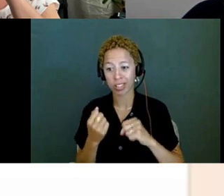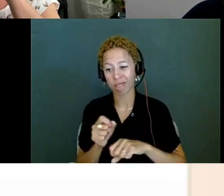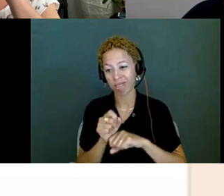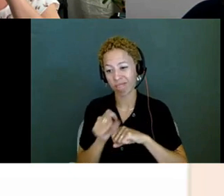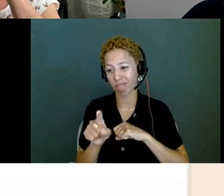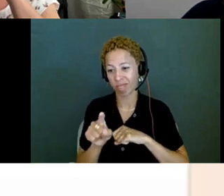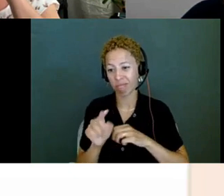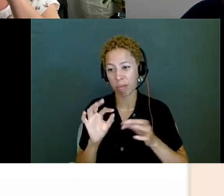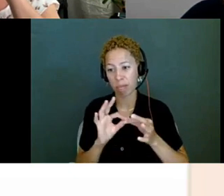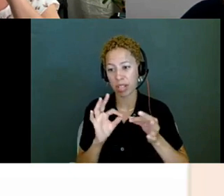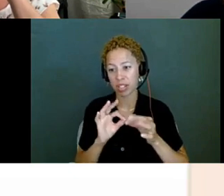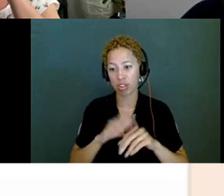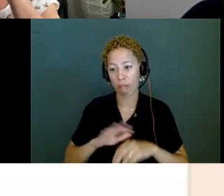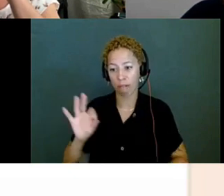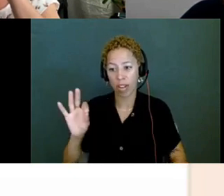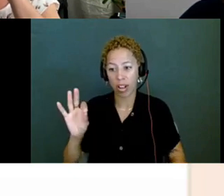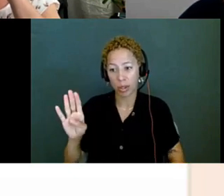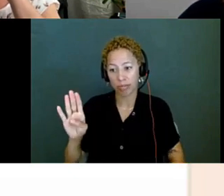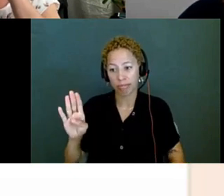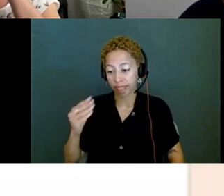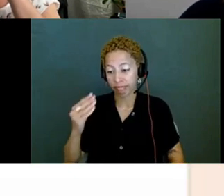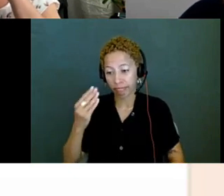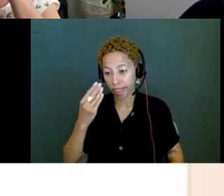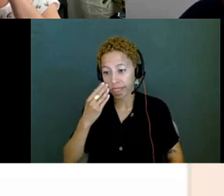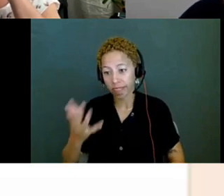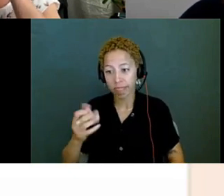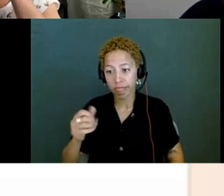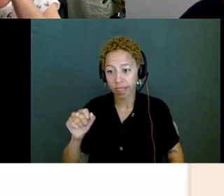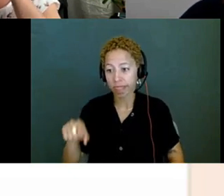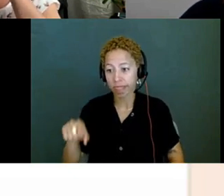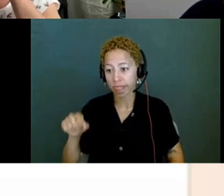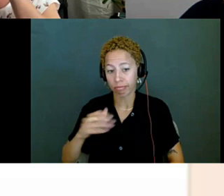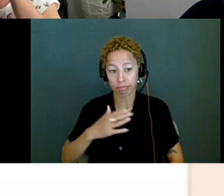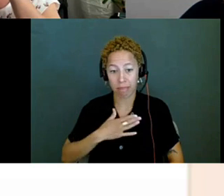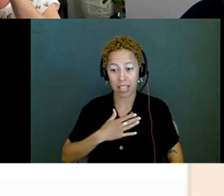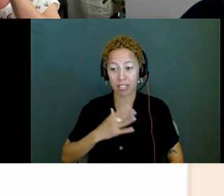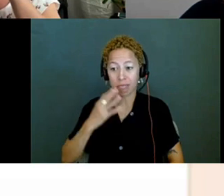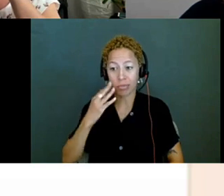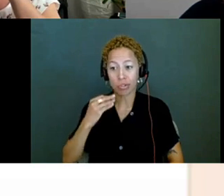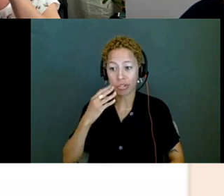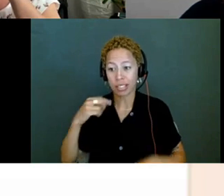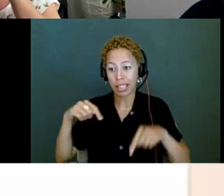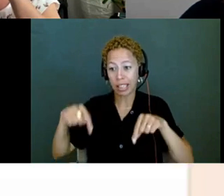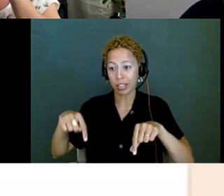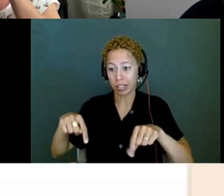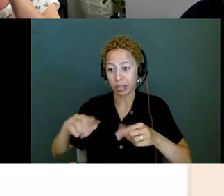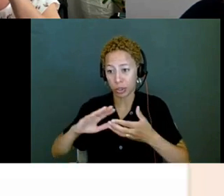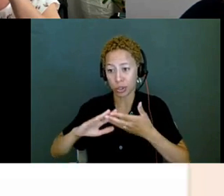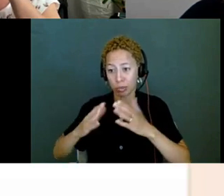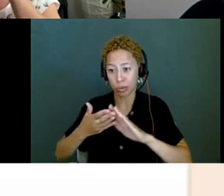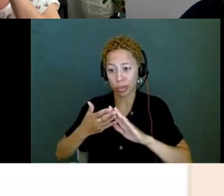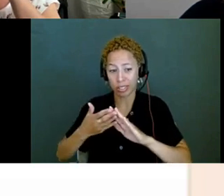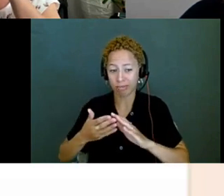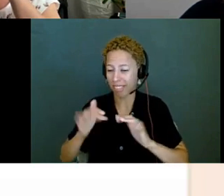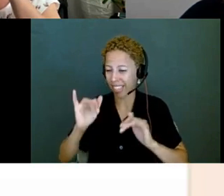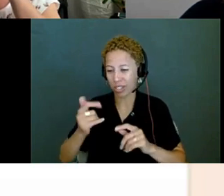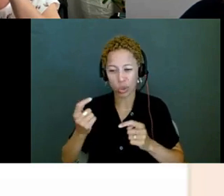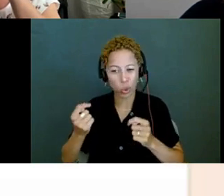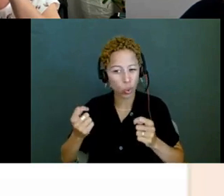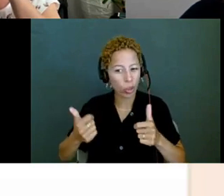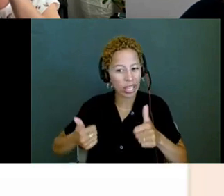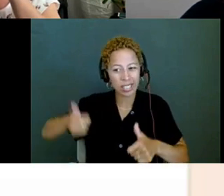Facebook. That's in my experience for the community that I'm in, this is just the quickest way